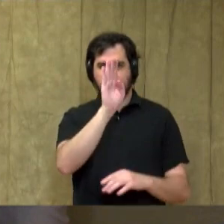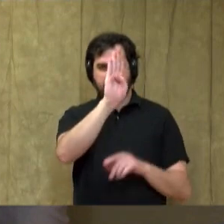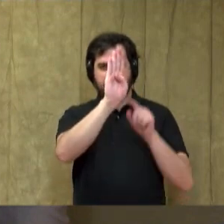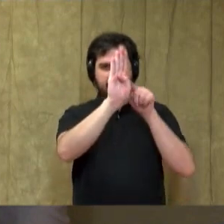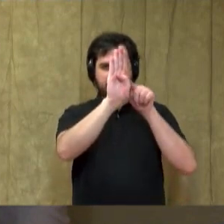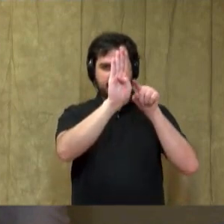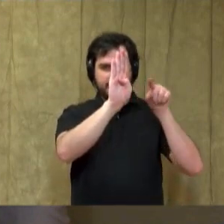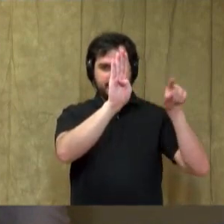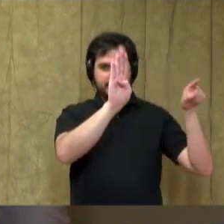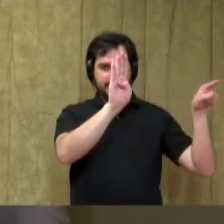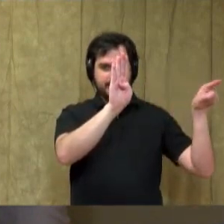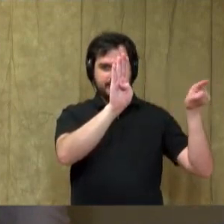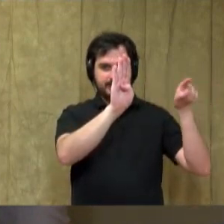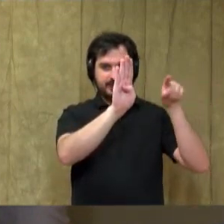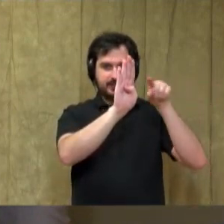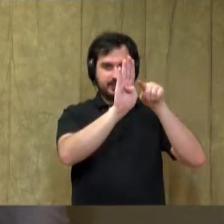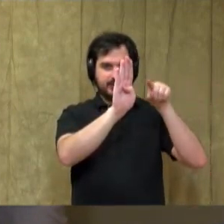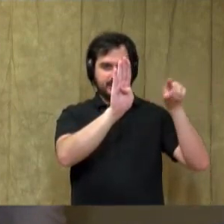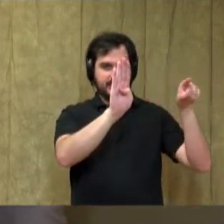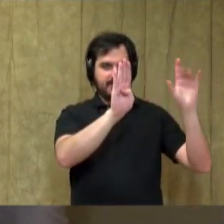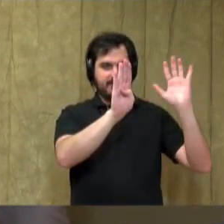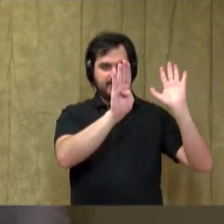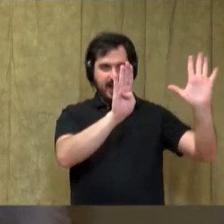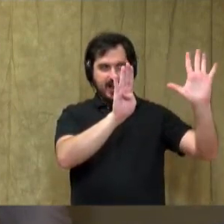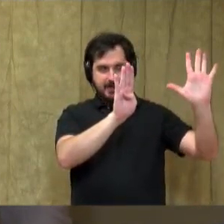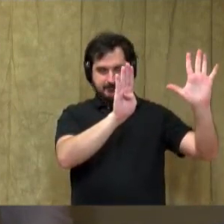right there, yeah, at the 5.